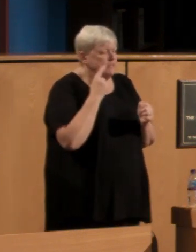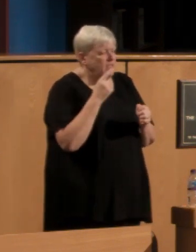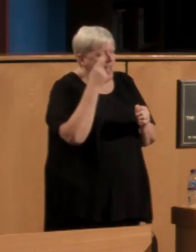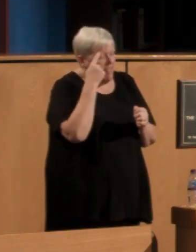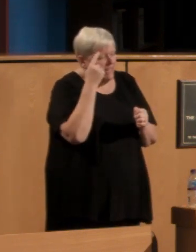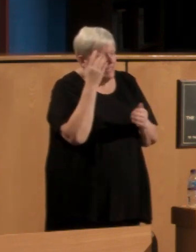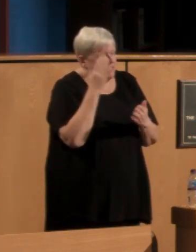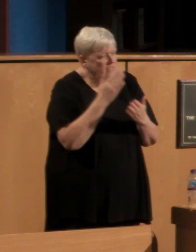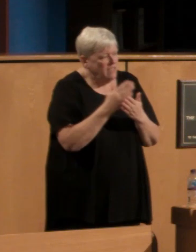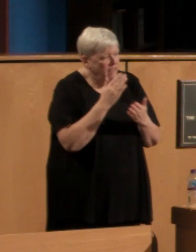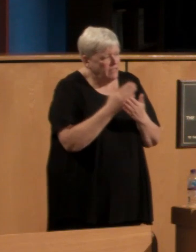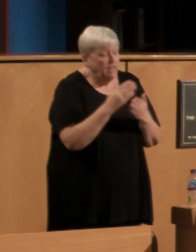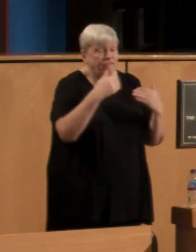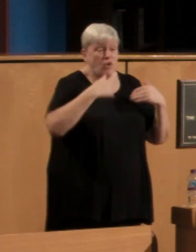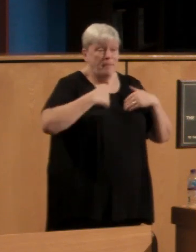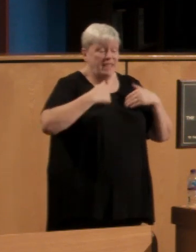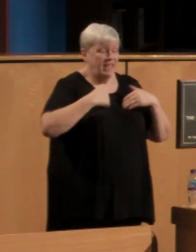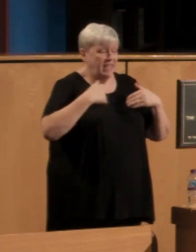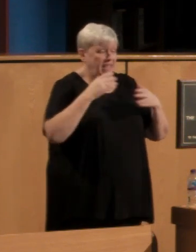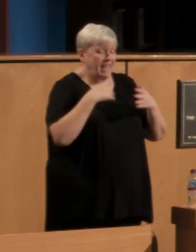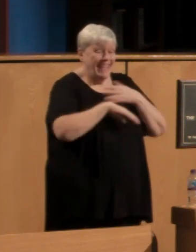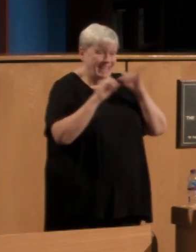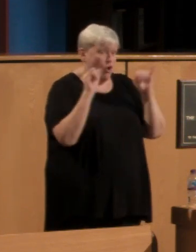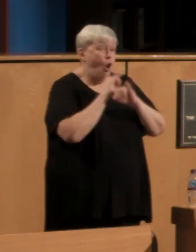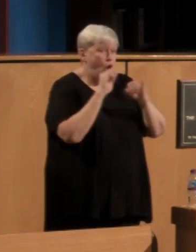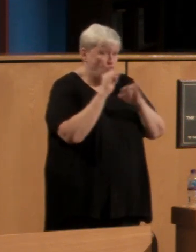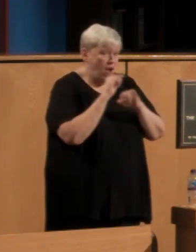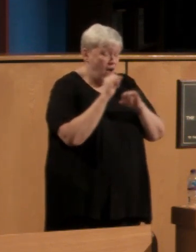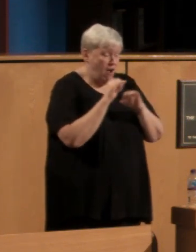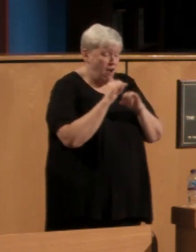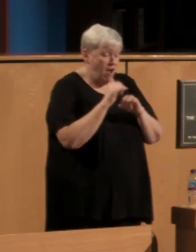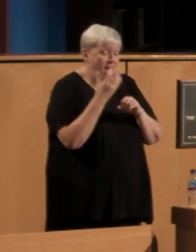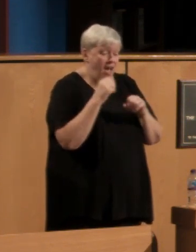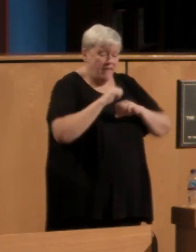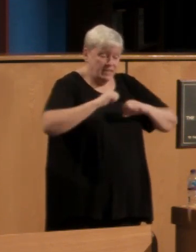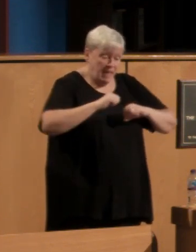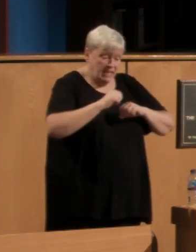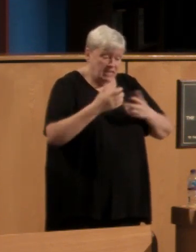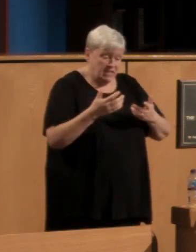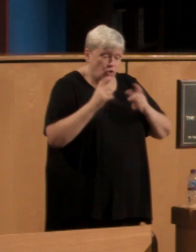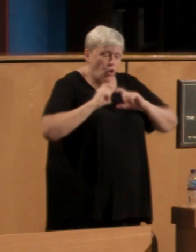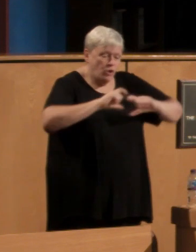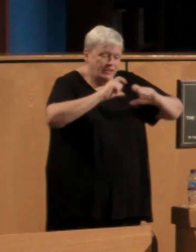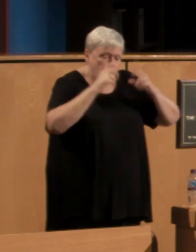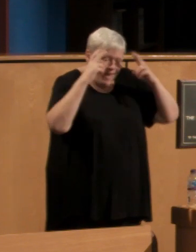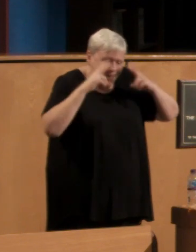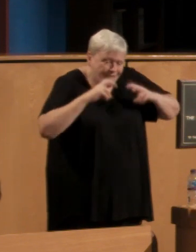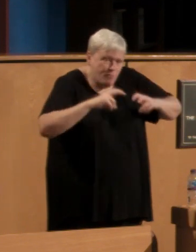there's definitely, for me, I find in horror the space to continue exploring